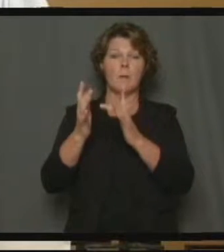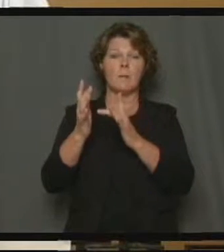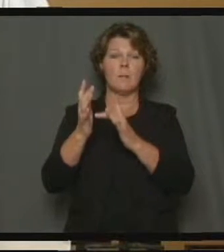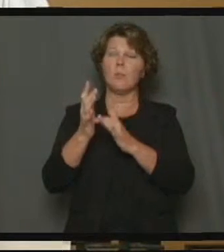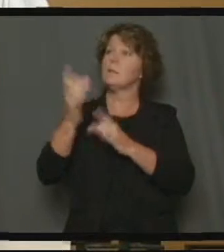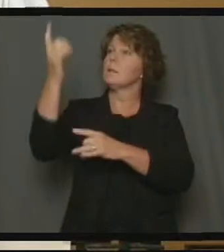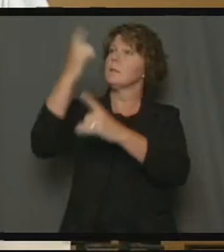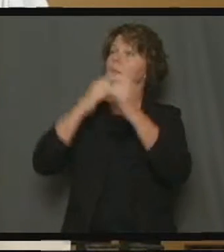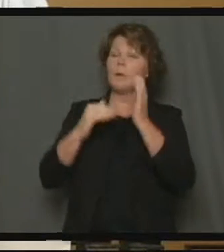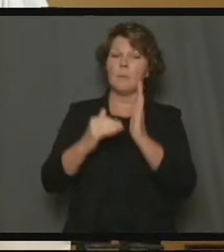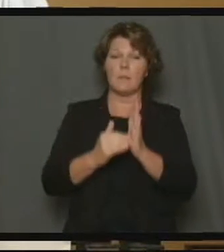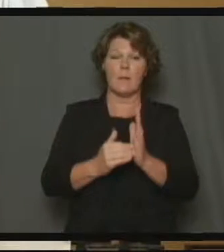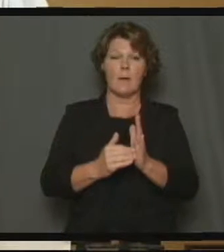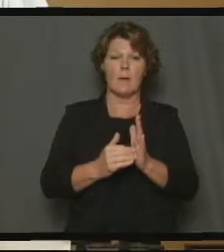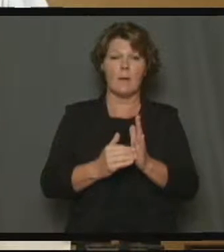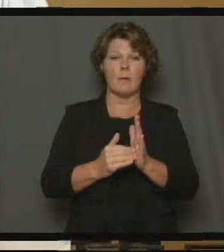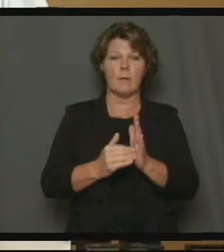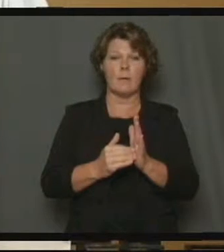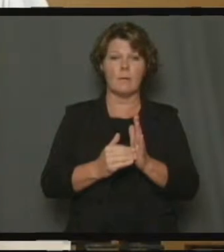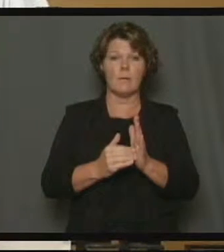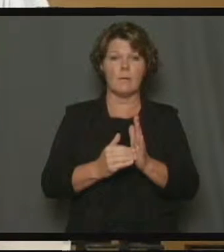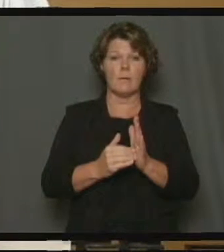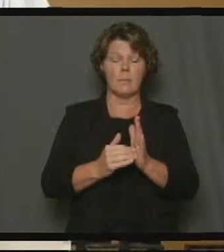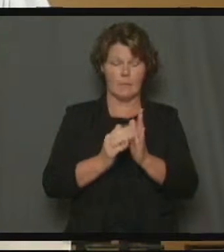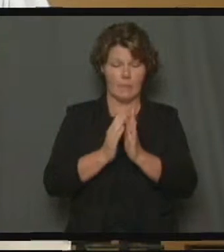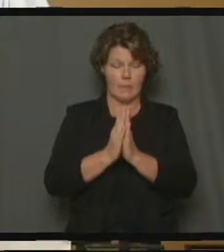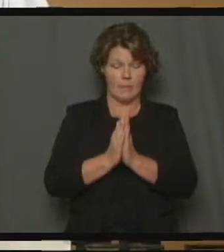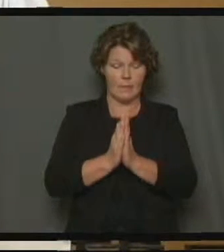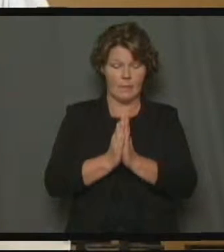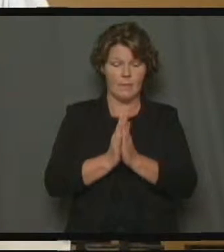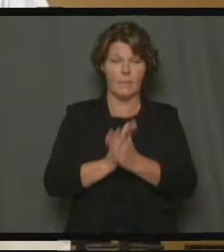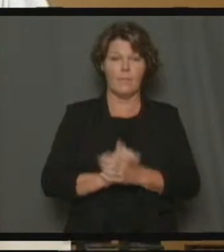day of our Lord Jesus Christ. Amen.